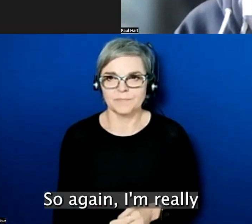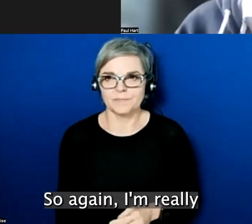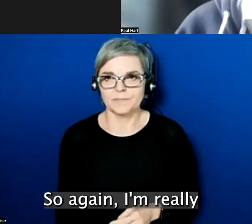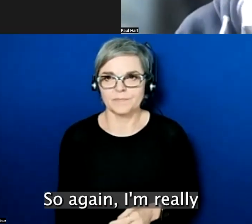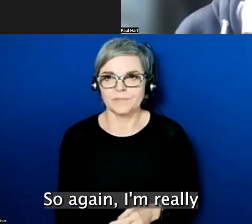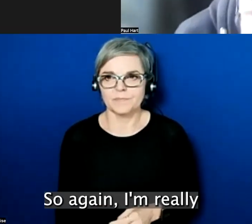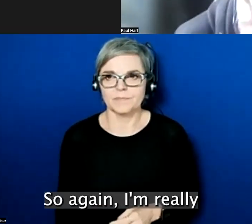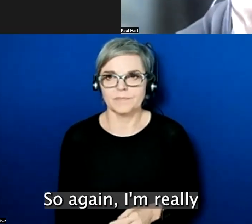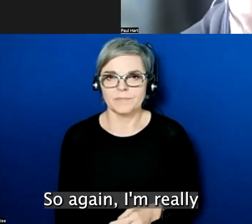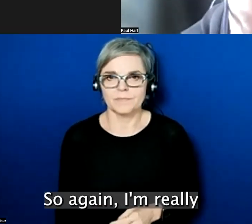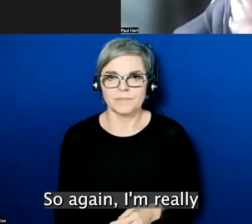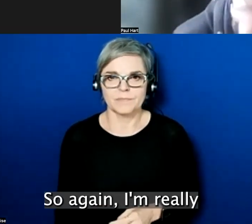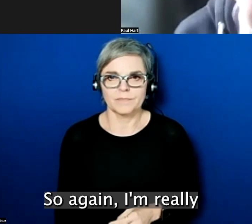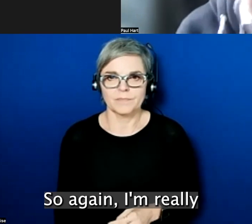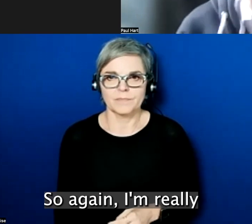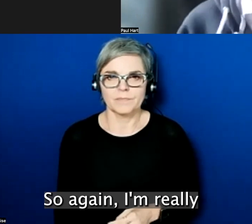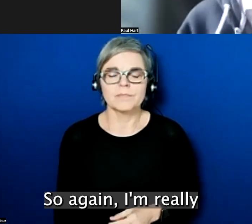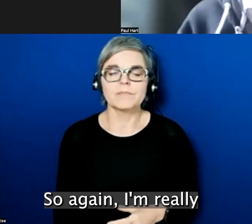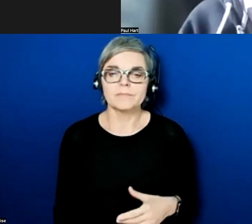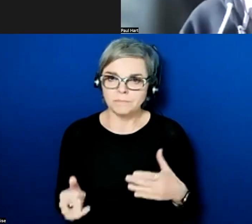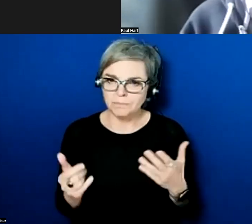So again,